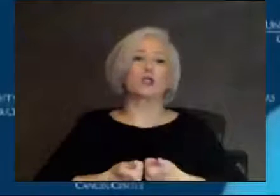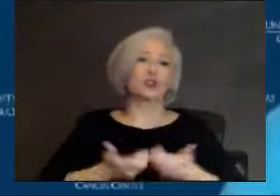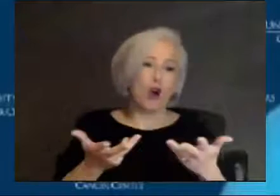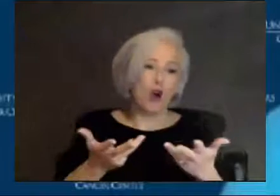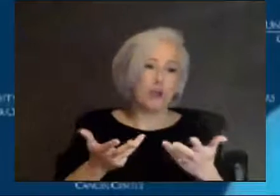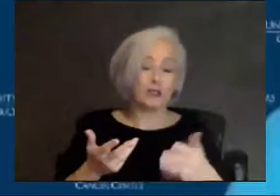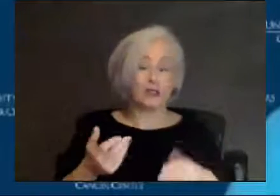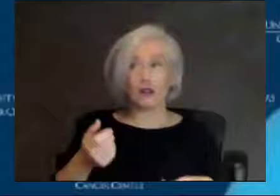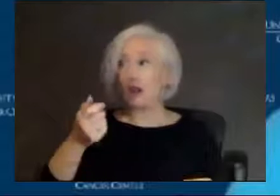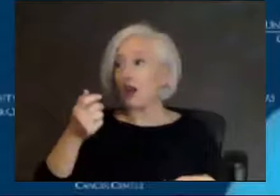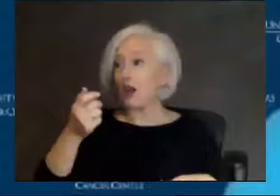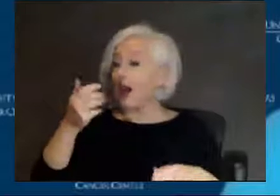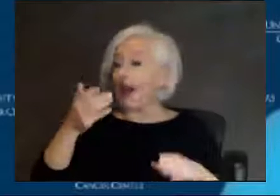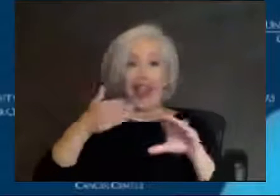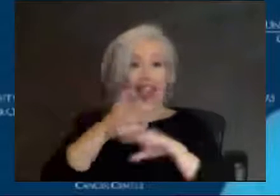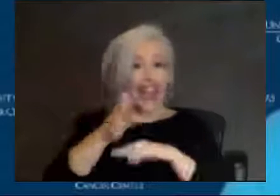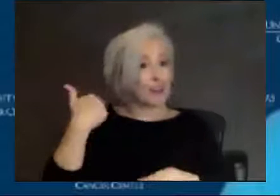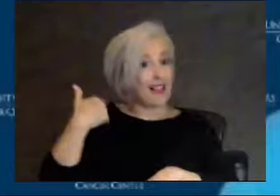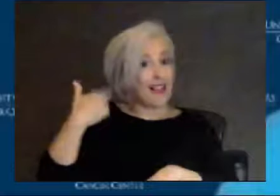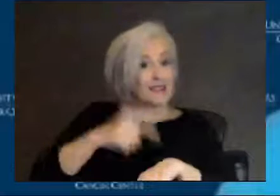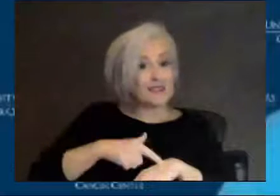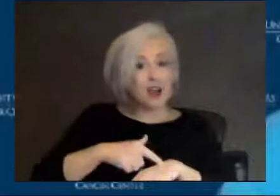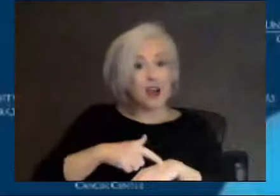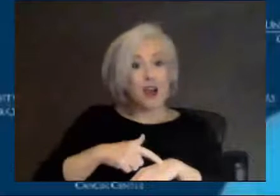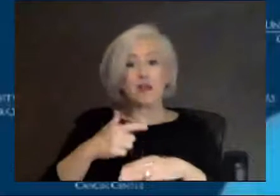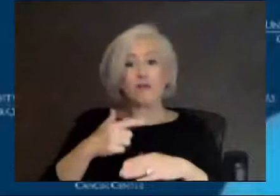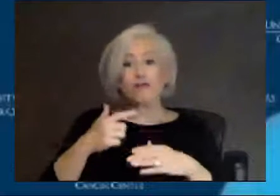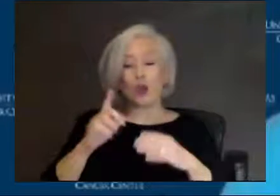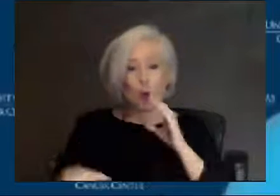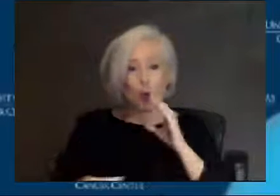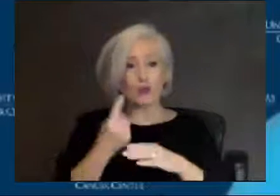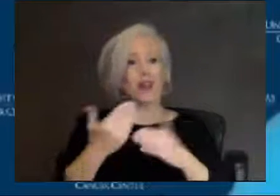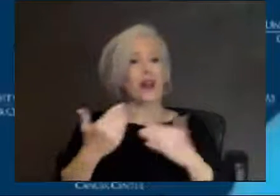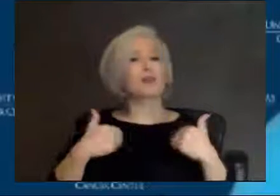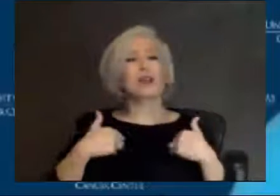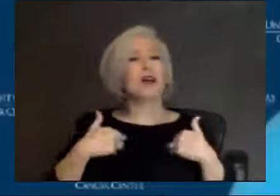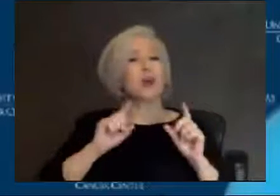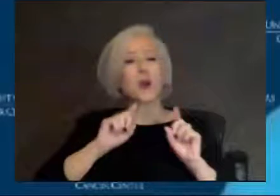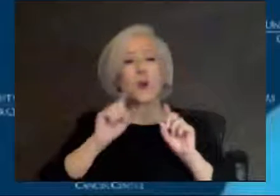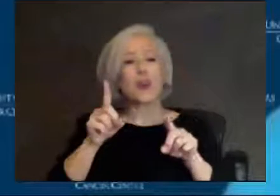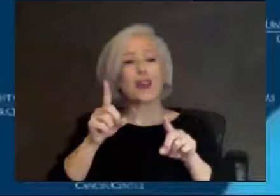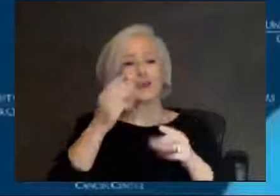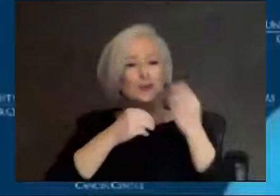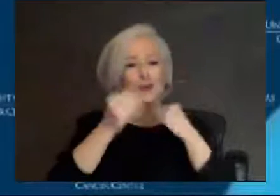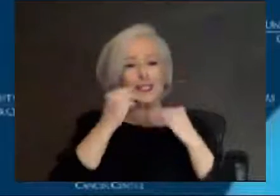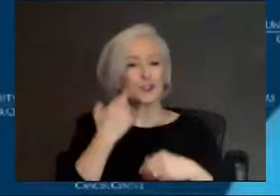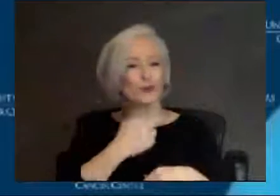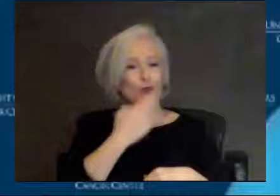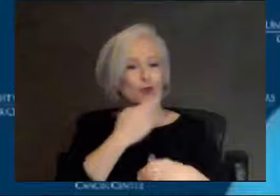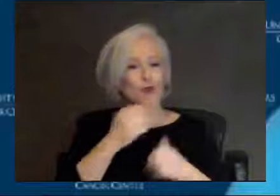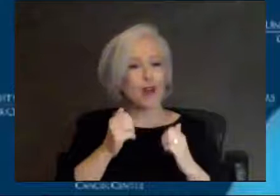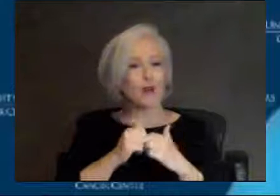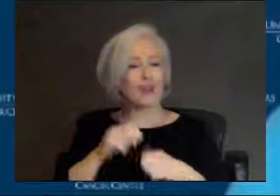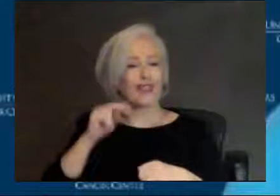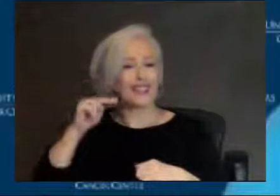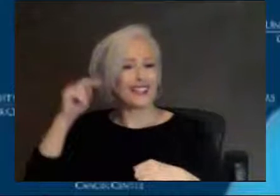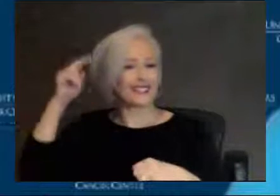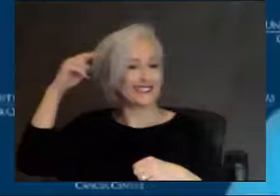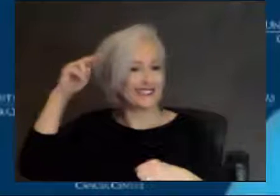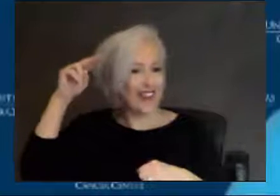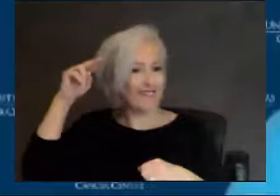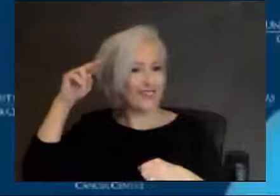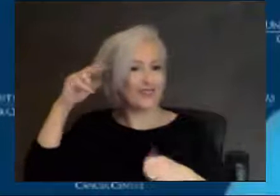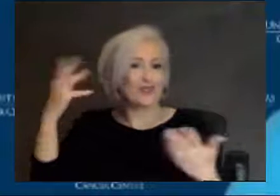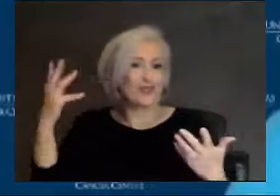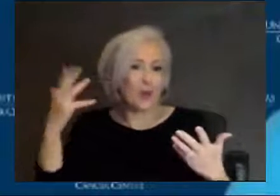colonoscopy, I went out to dinner with my niece and nephews right afterwards. And so it is better, and it is the